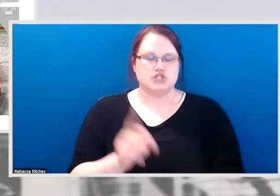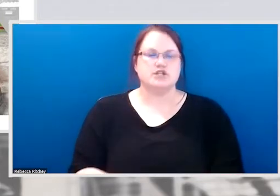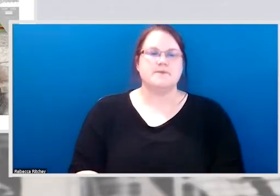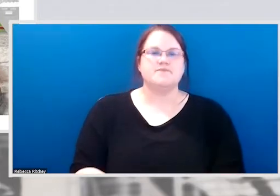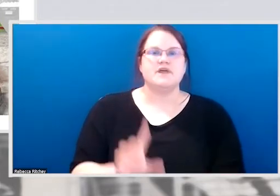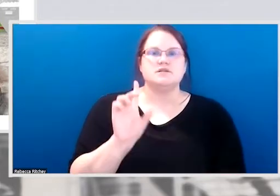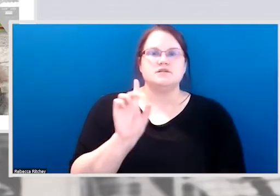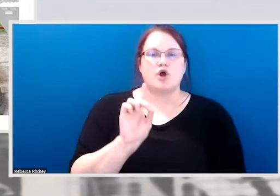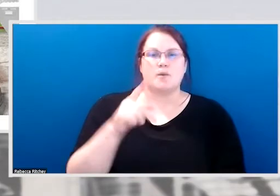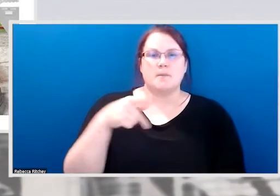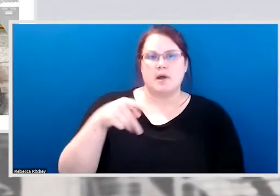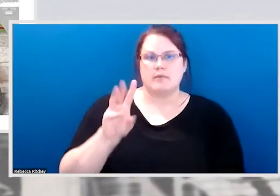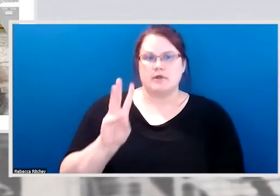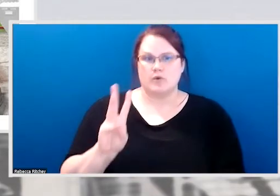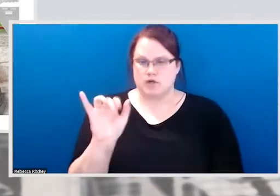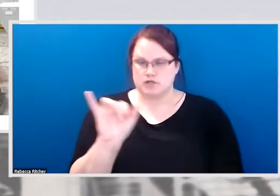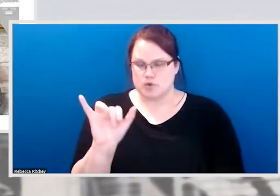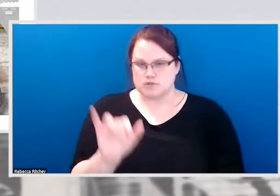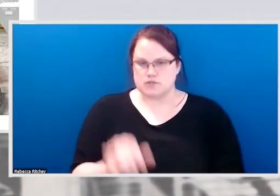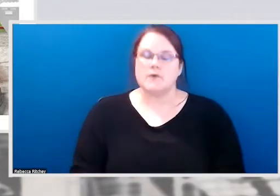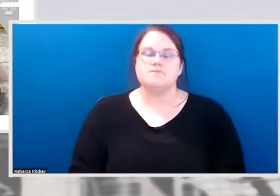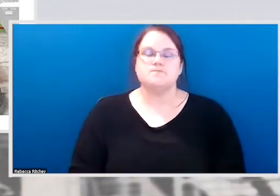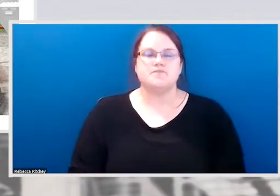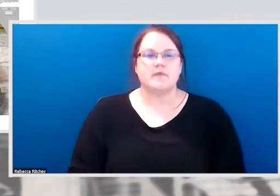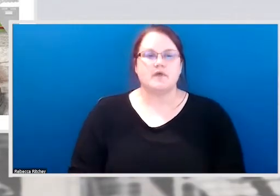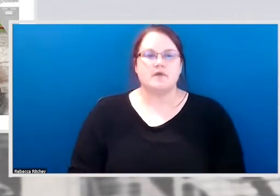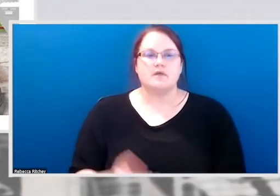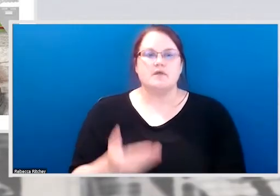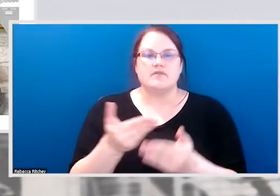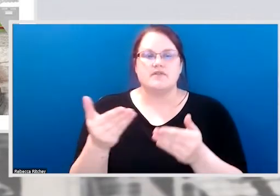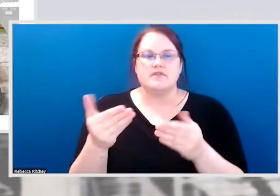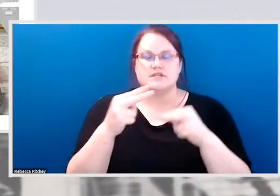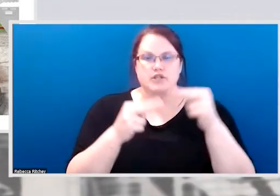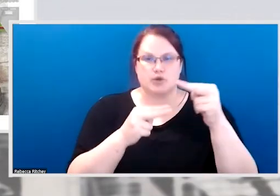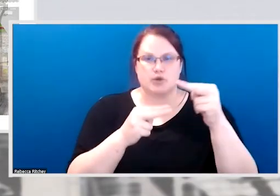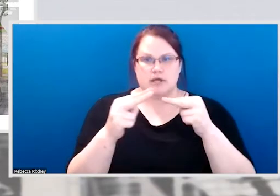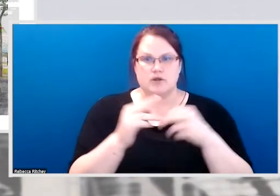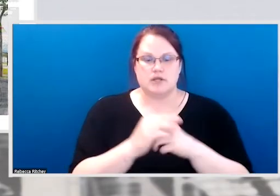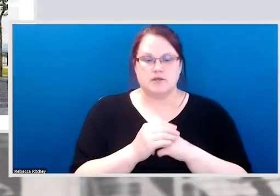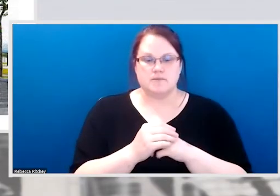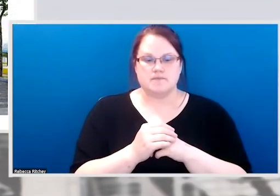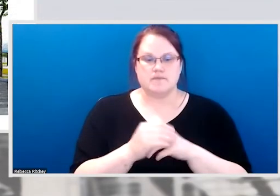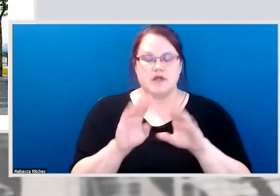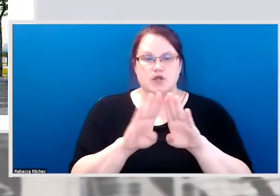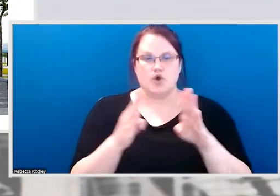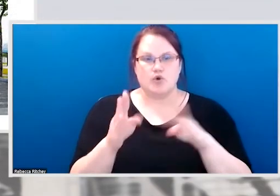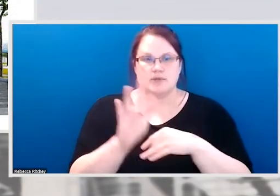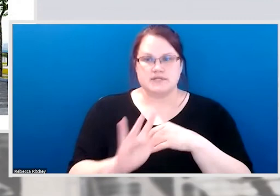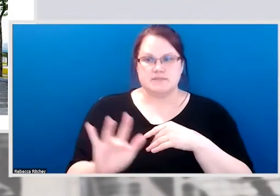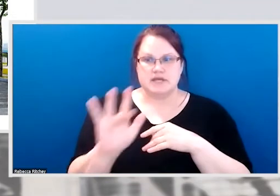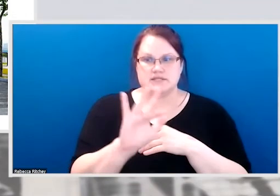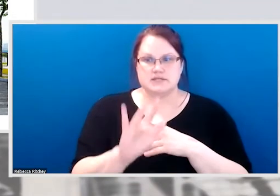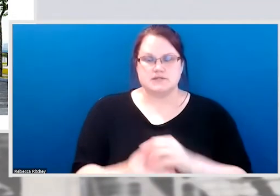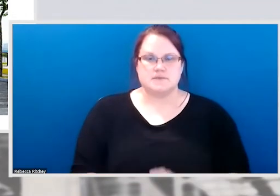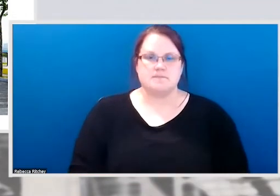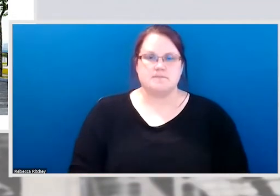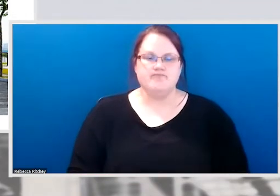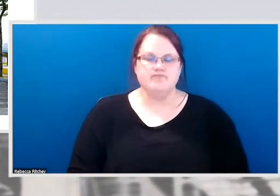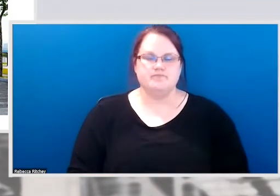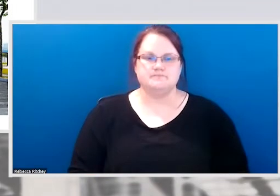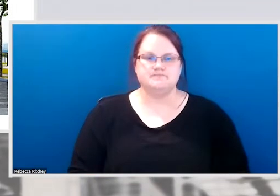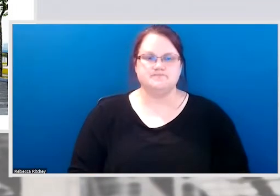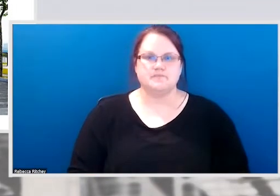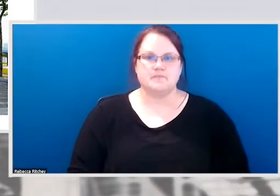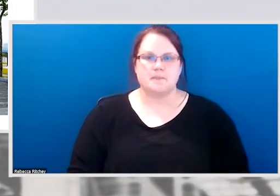Department of Public Works as to then the things that they are building in our open spaces. So even though,